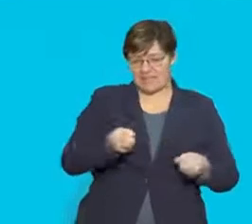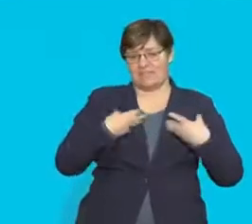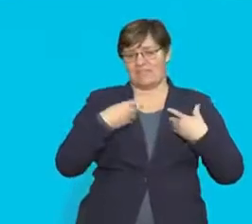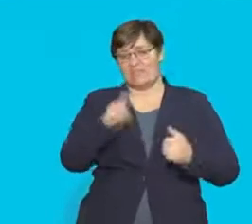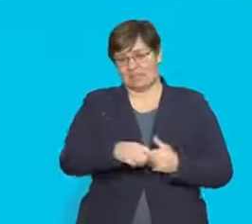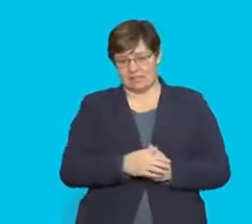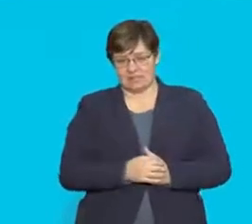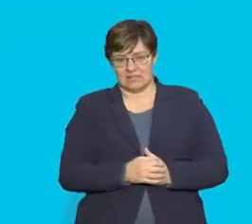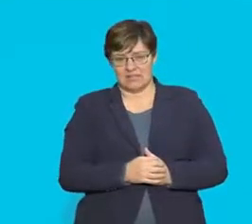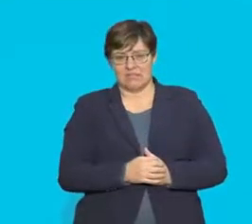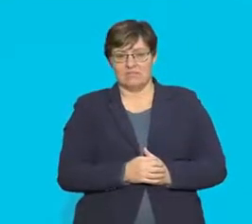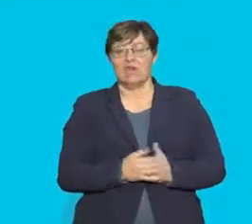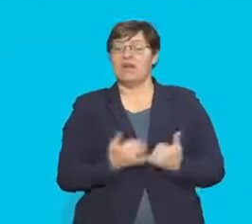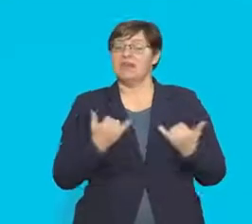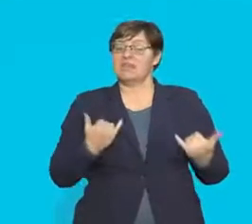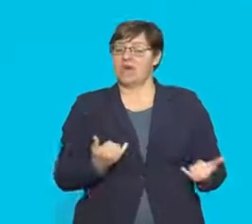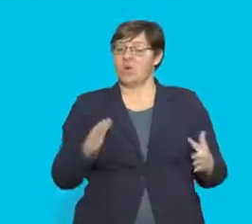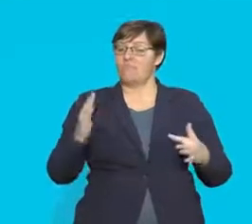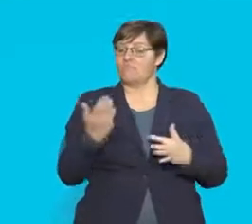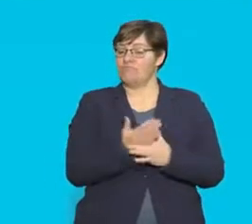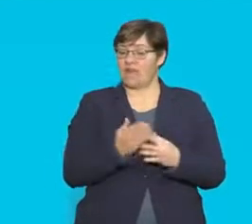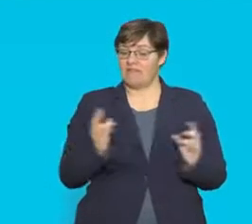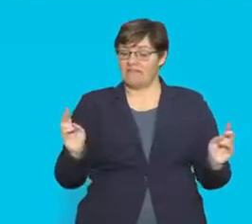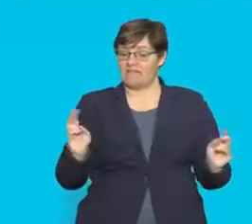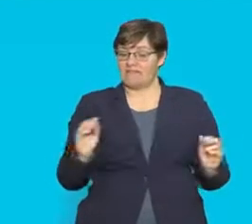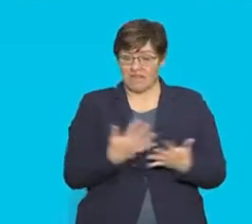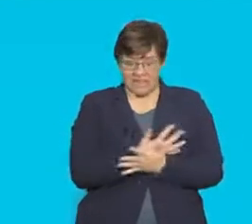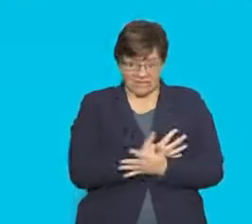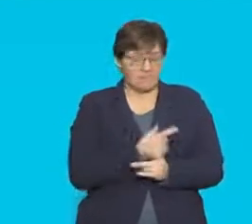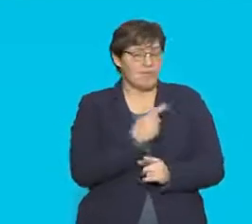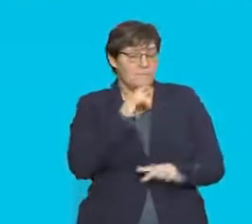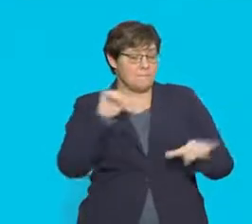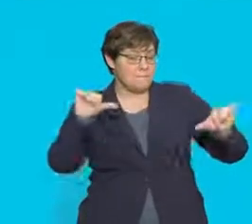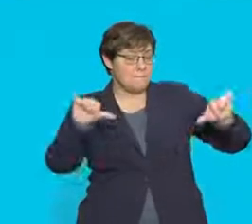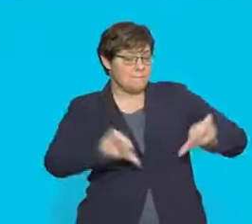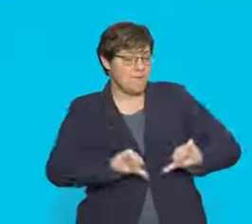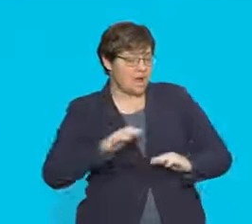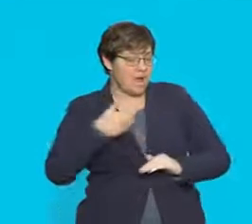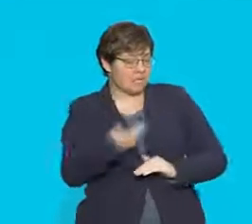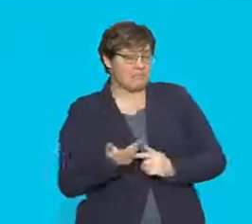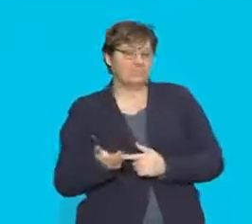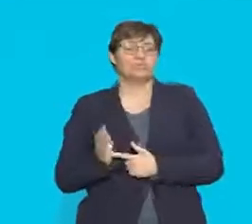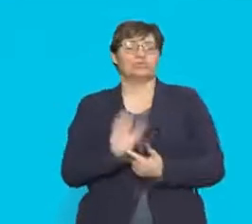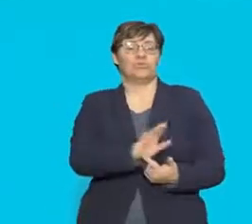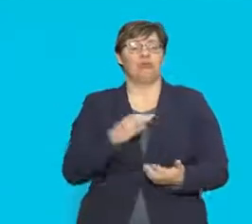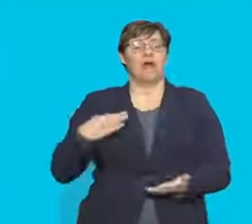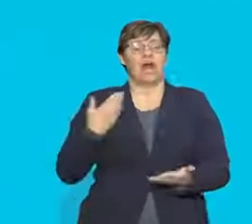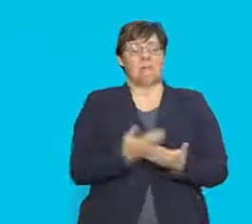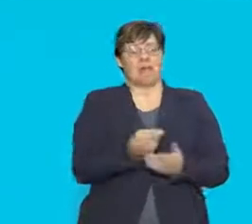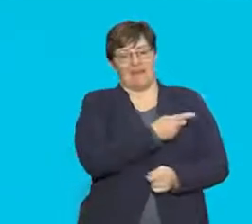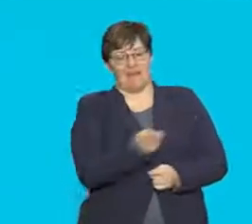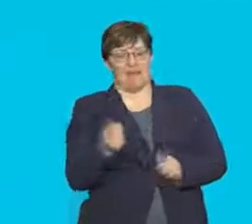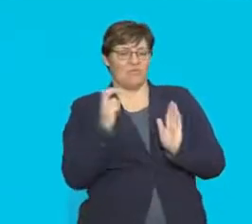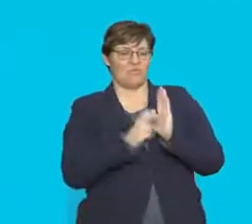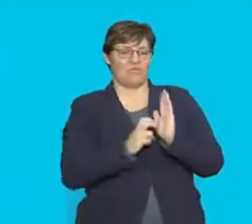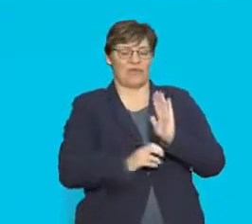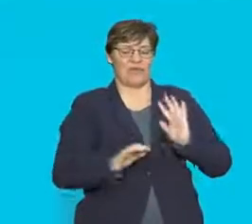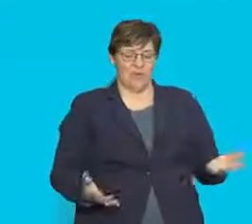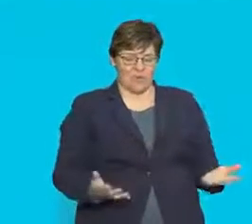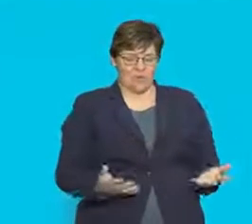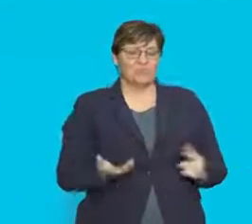But what I want us to do now is to take a quick head break. When I come back, I will then show you how we're going to apply all of this